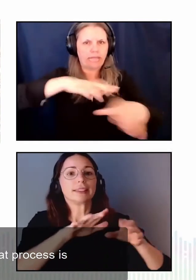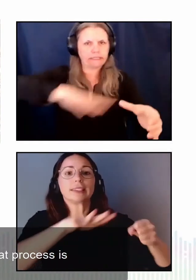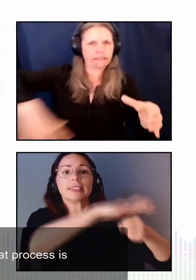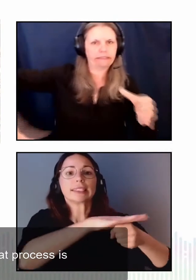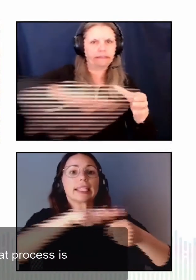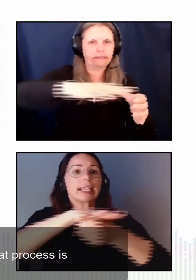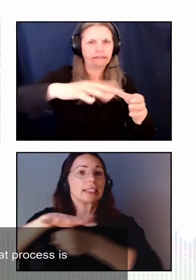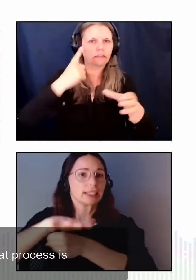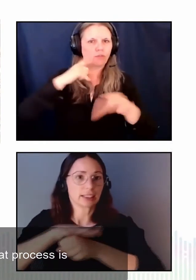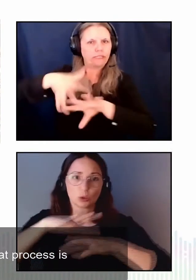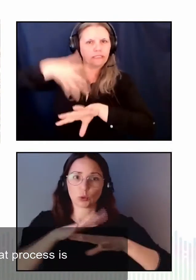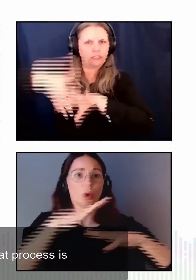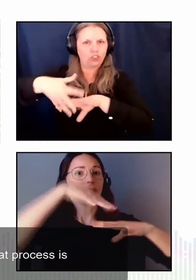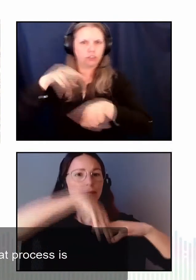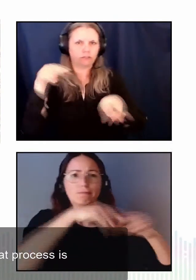especially,